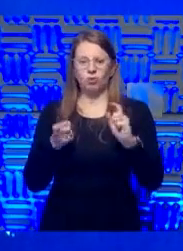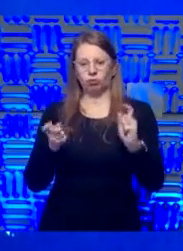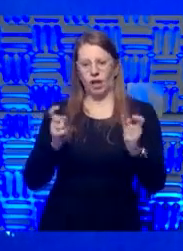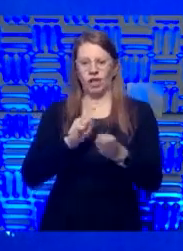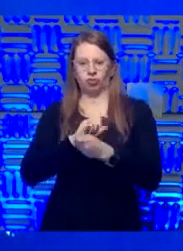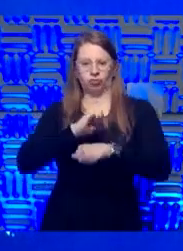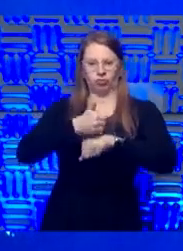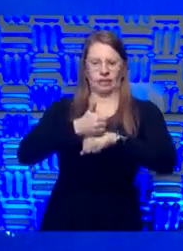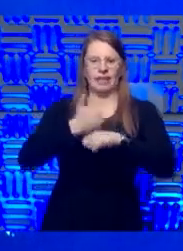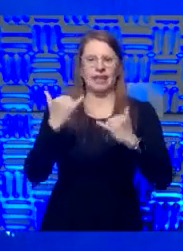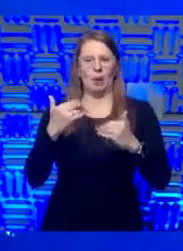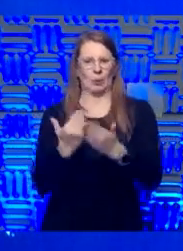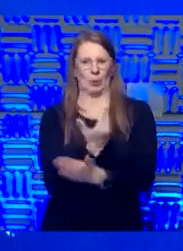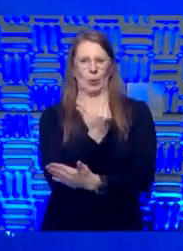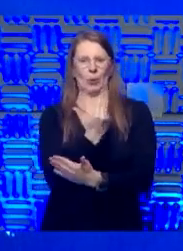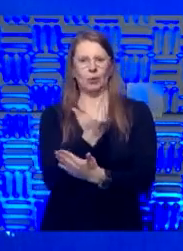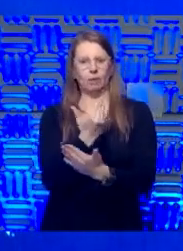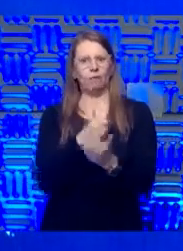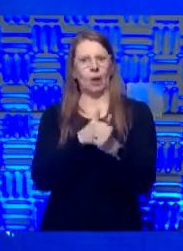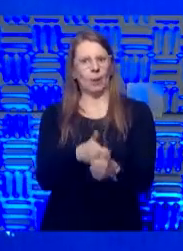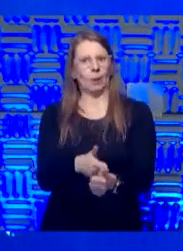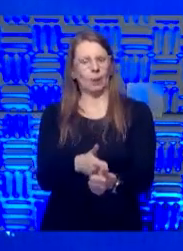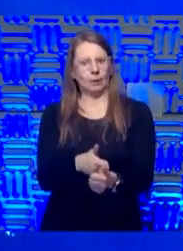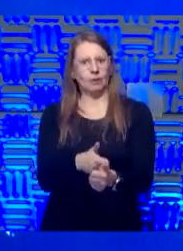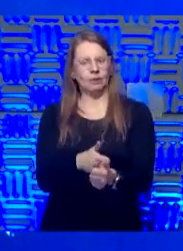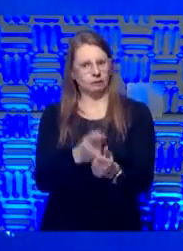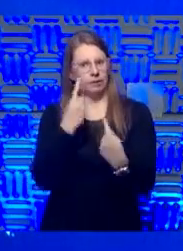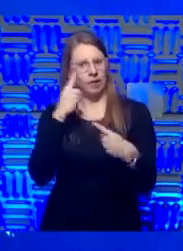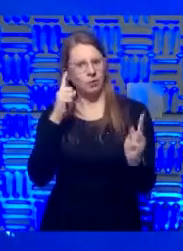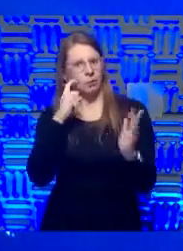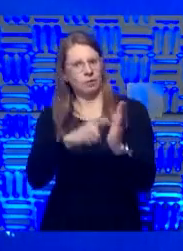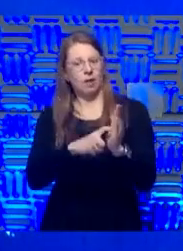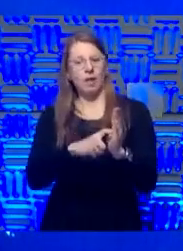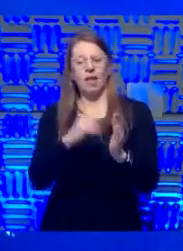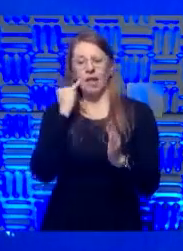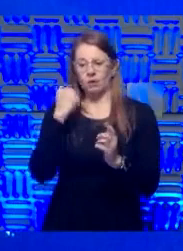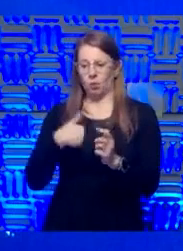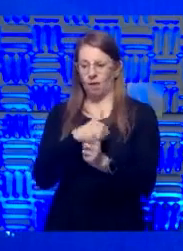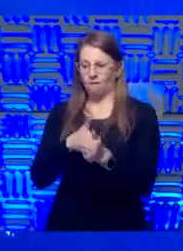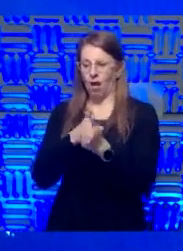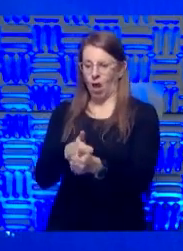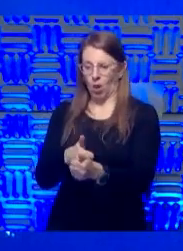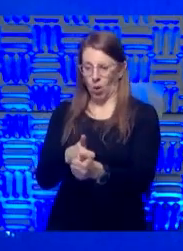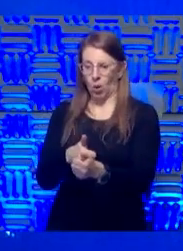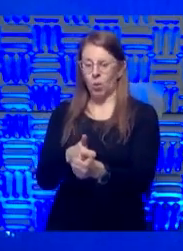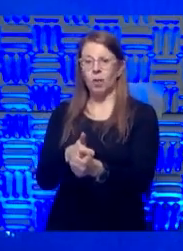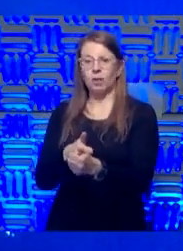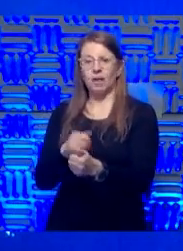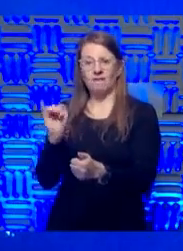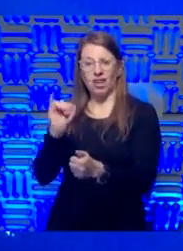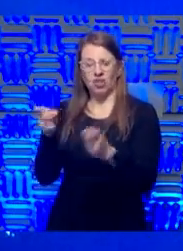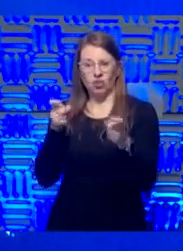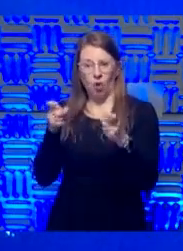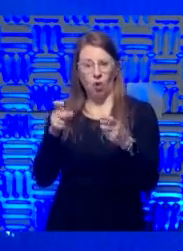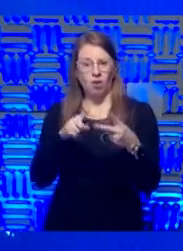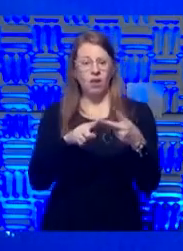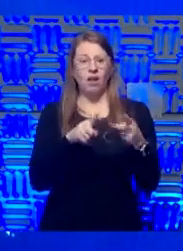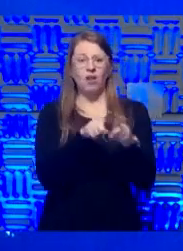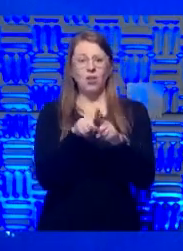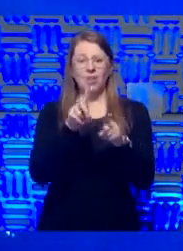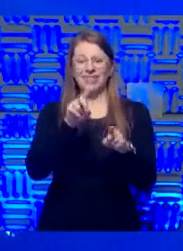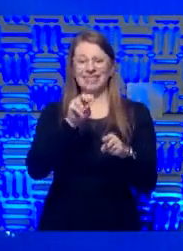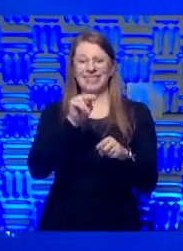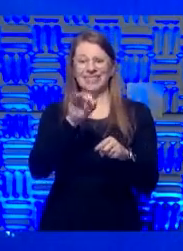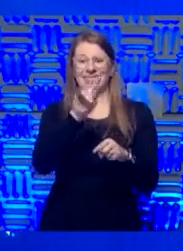safer than they were before. So if we continue to follow the pillars of infection control, combined with lower density, and combined hopefully